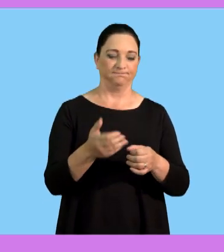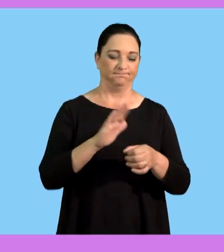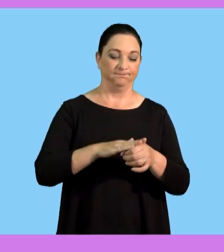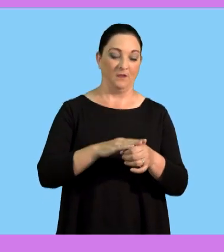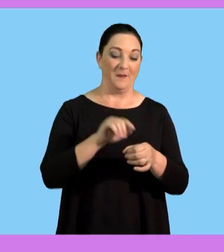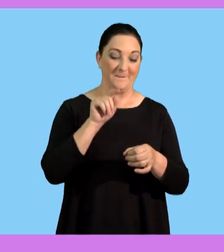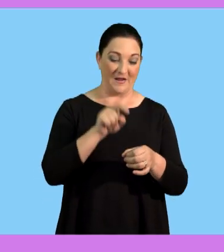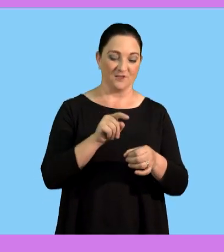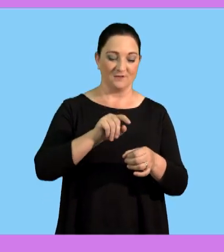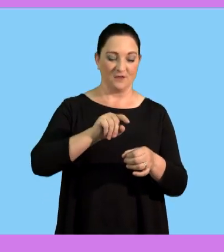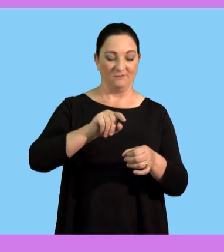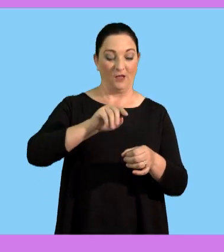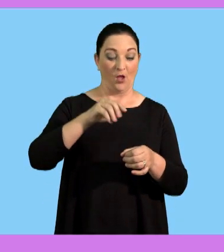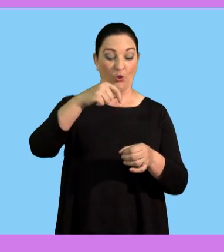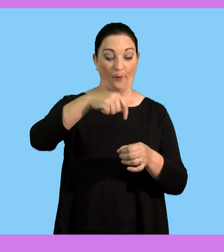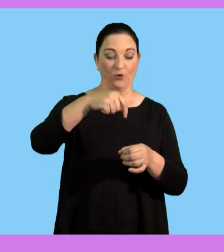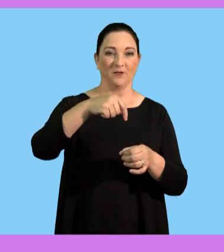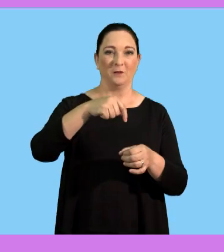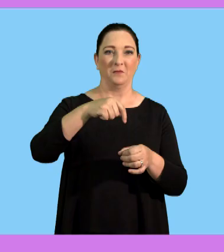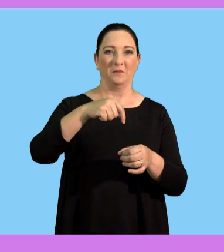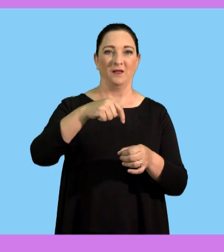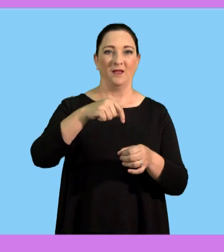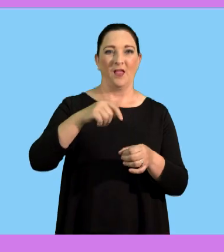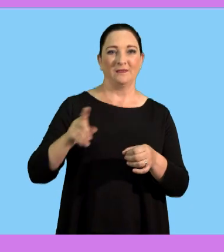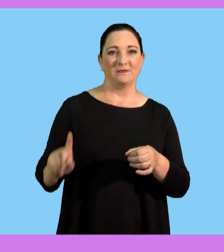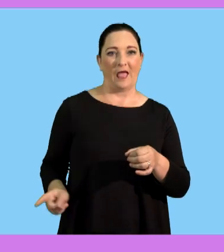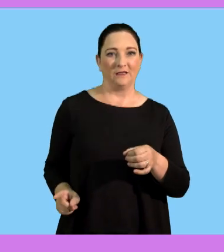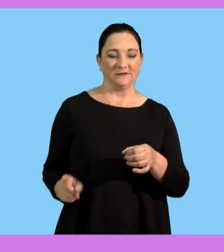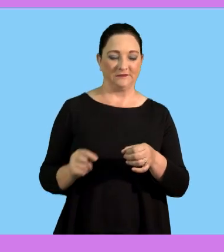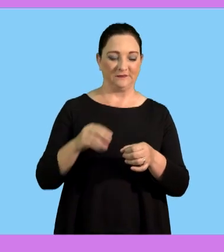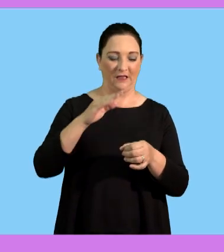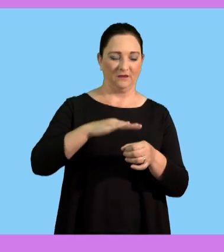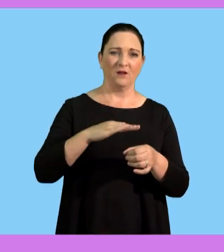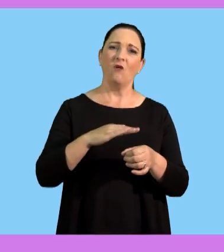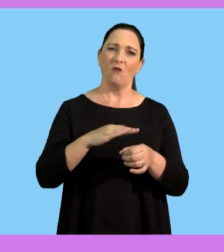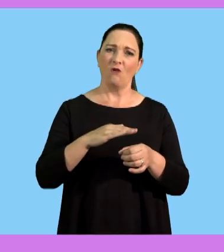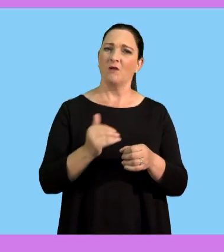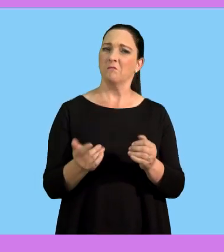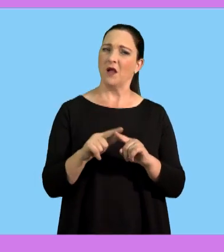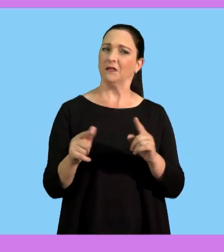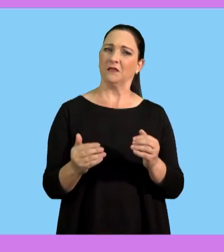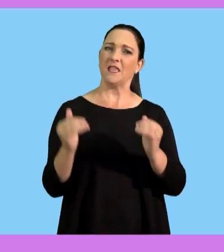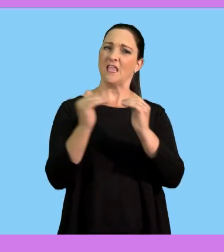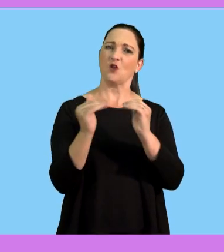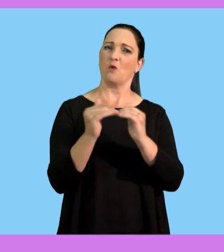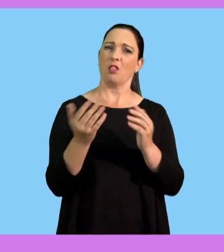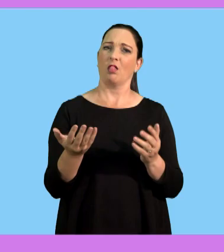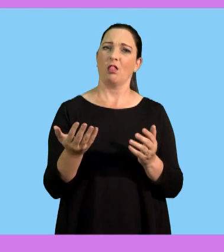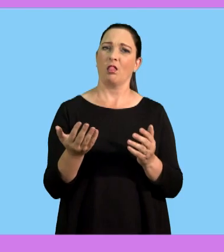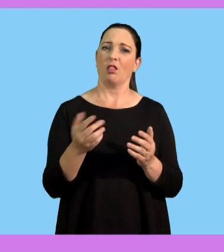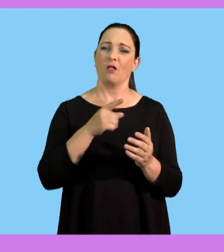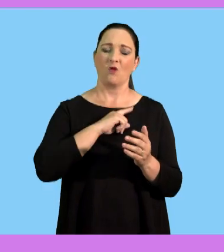tails as an outcome. So, if you look at this, that will be equally likely, right? When we flip a coin,